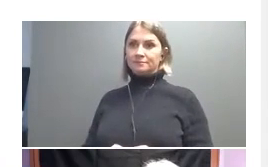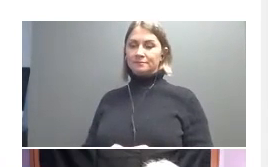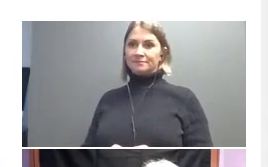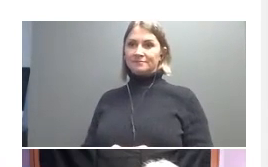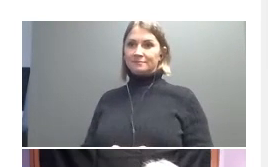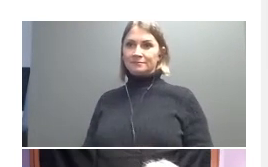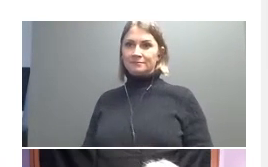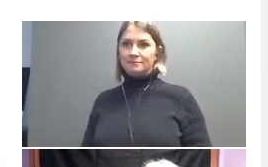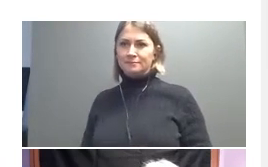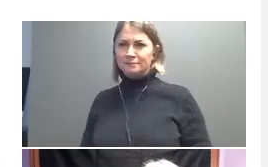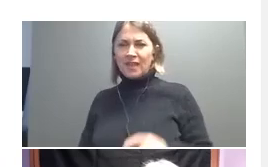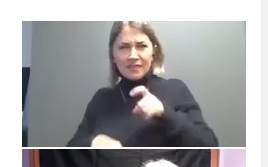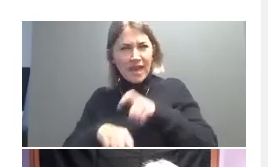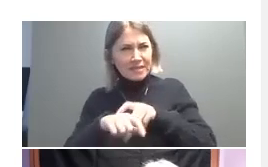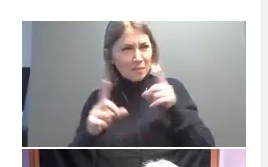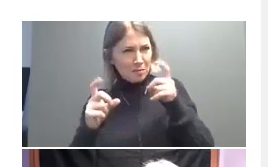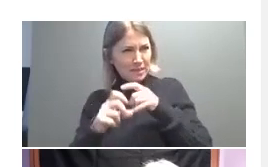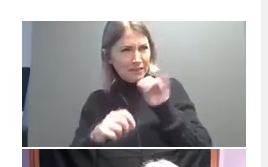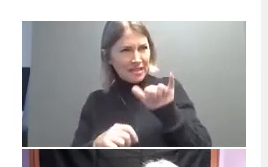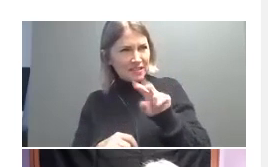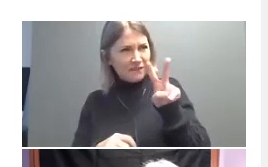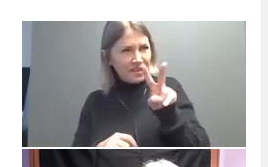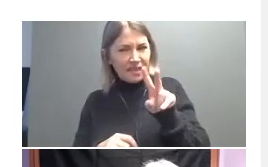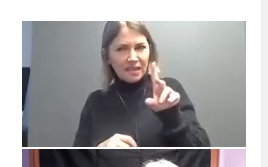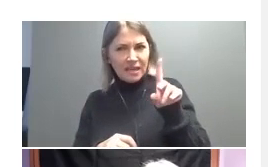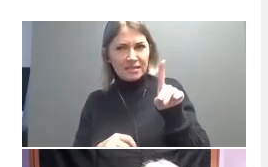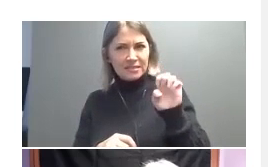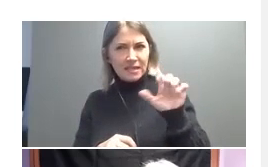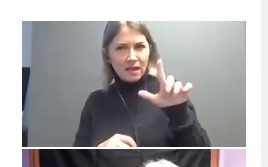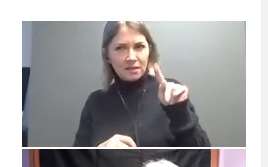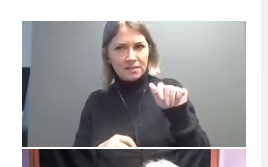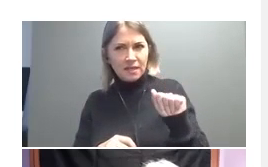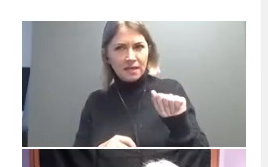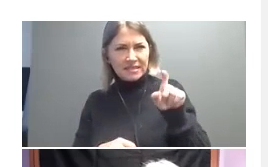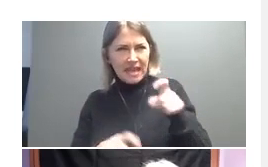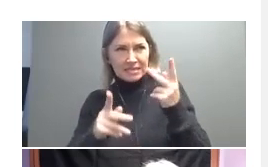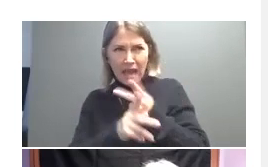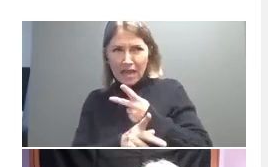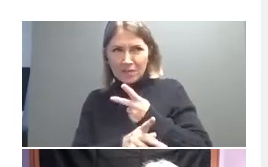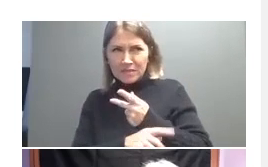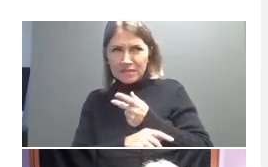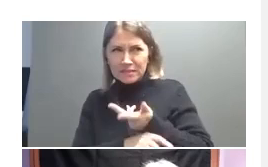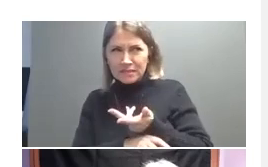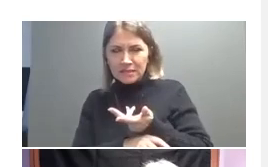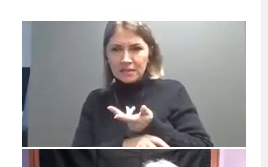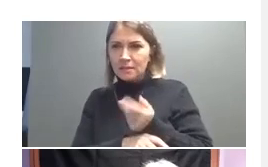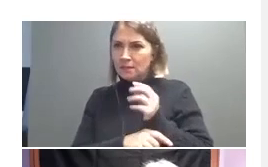And what is the time complexity there? It's V delta E. What is that times? I